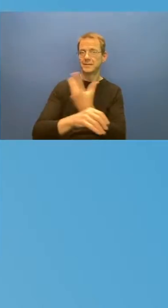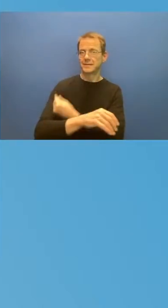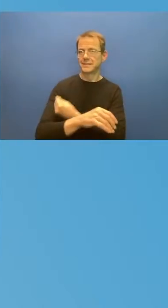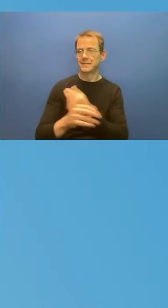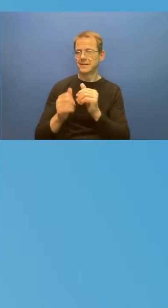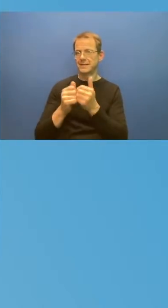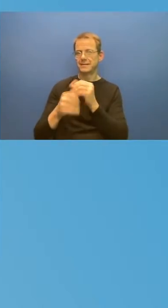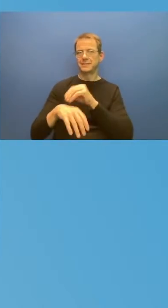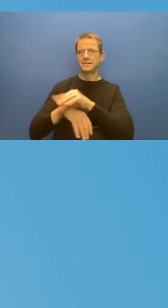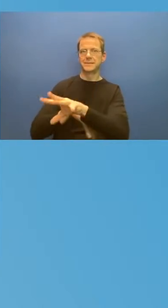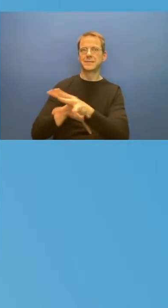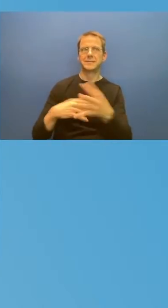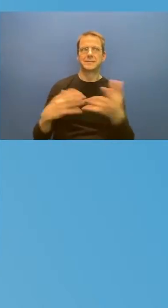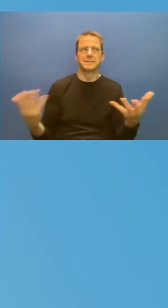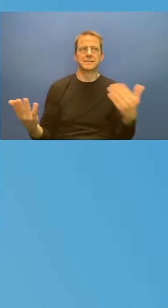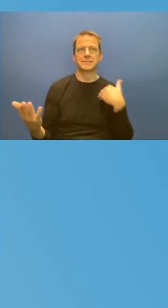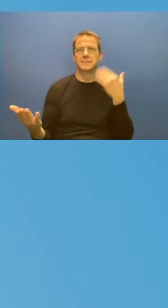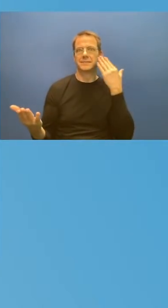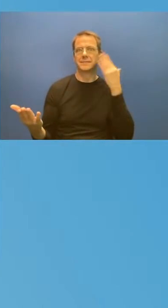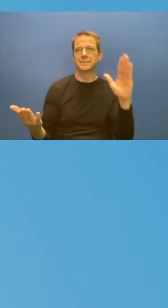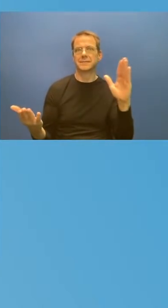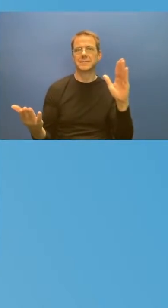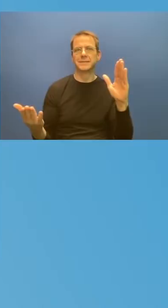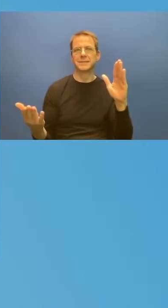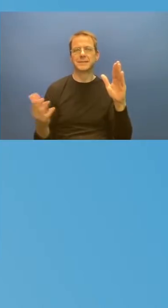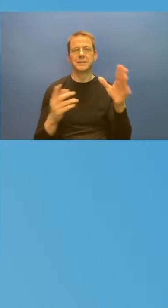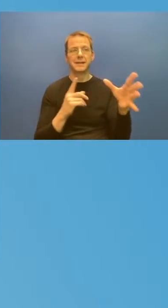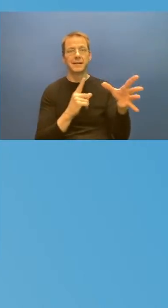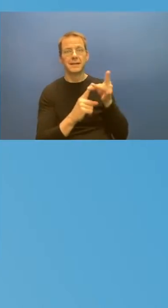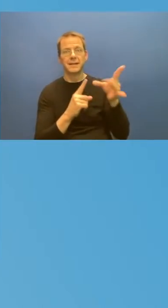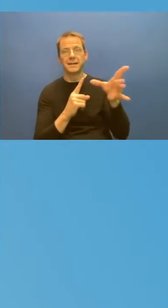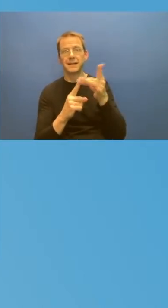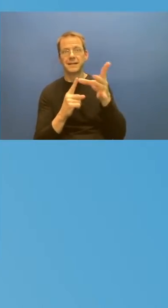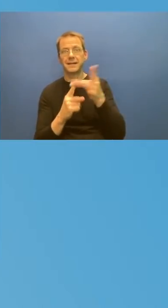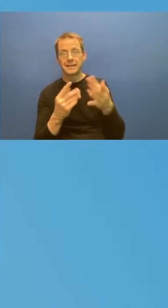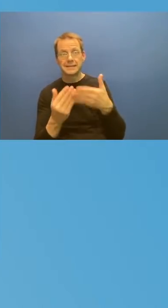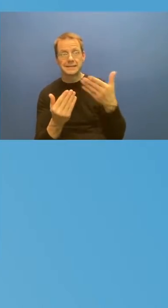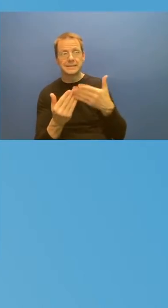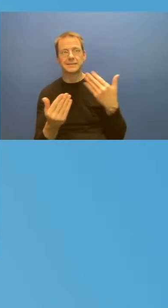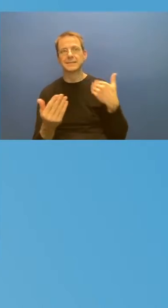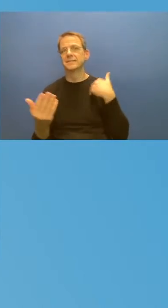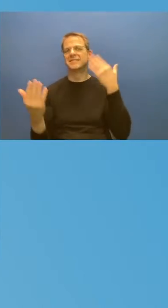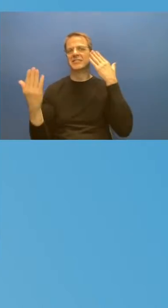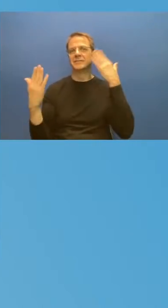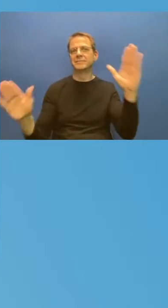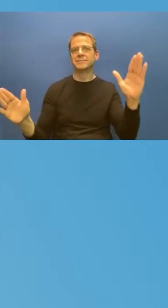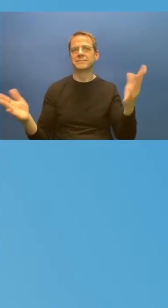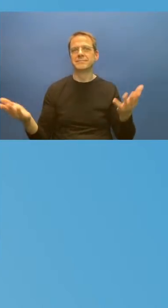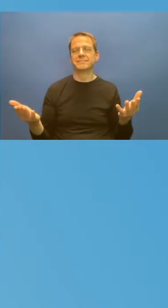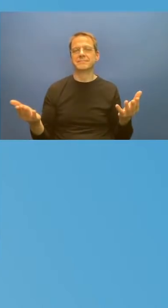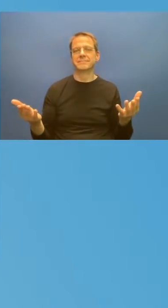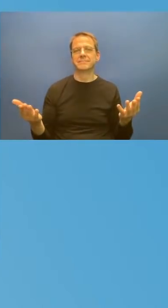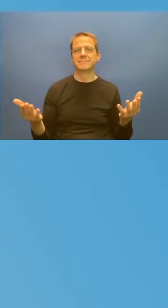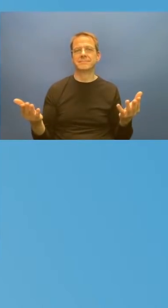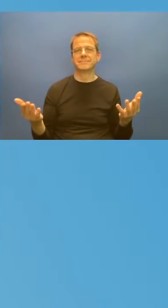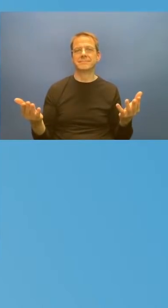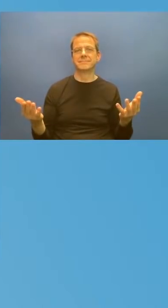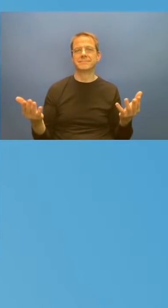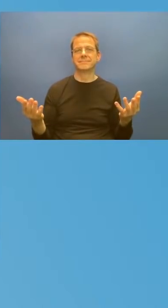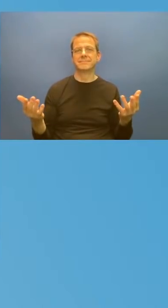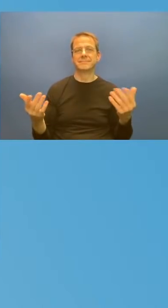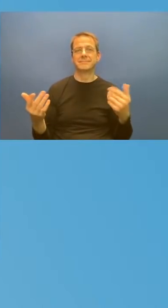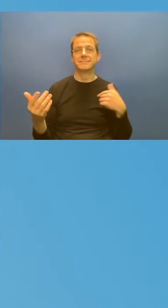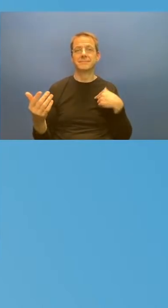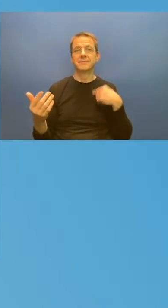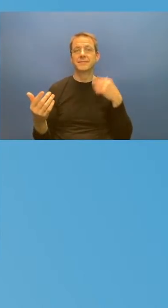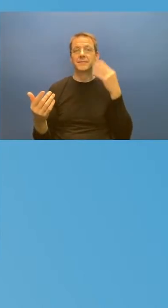we do know? We know, as Dr. Kindrachuk said, we know the mitigation measures will almost certainly work. If it can't get in you,